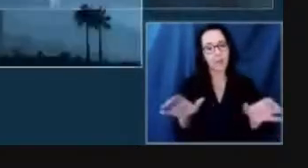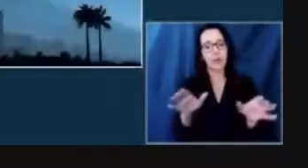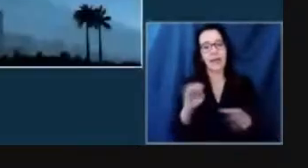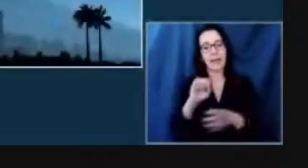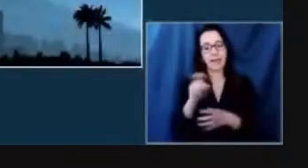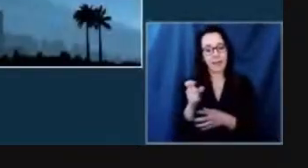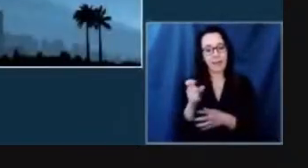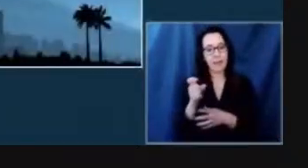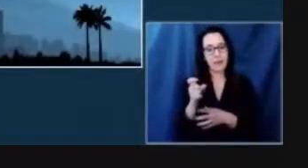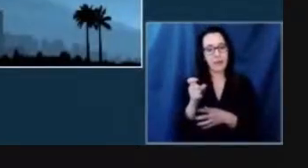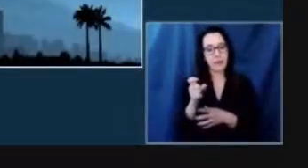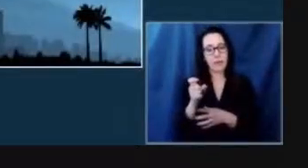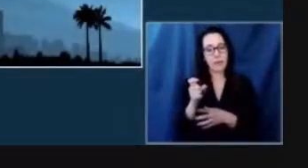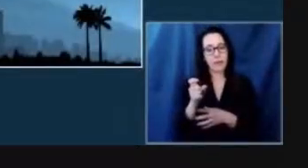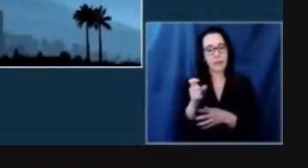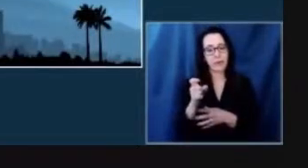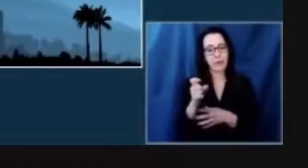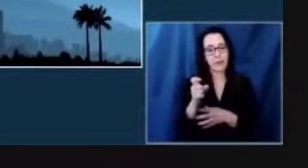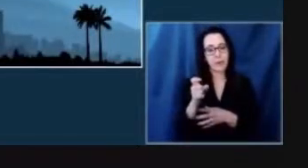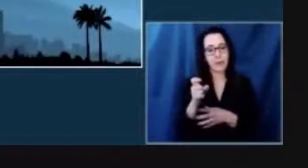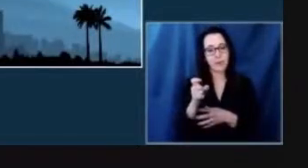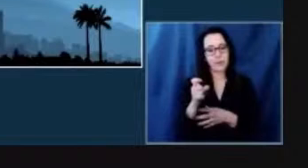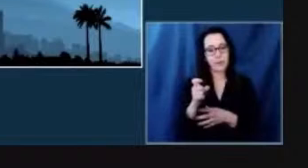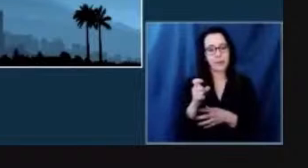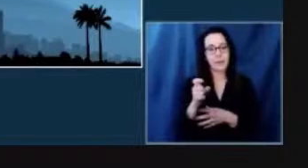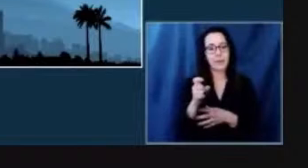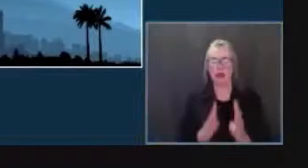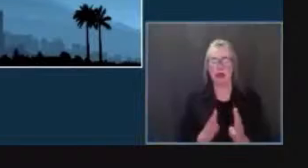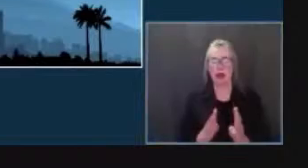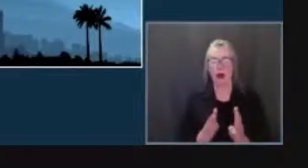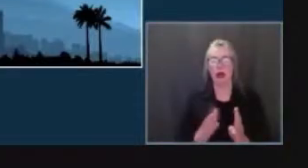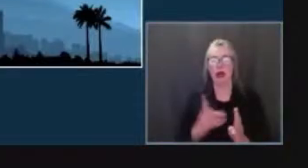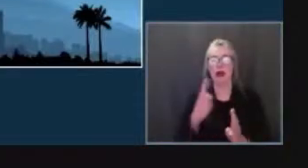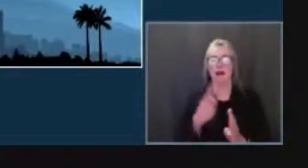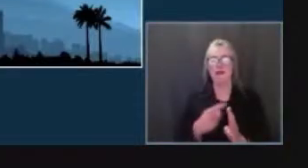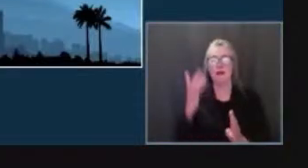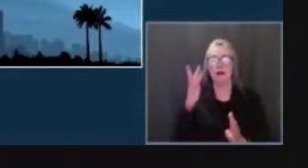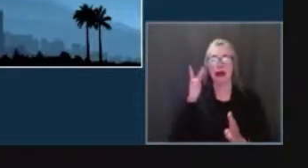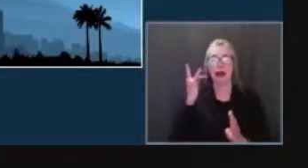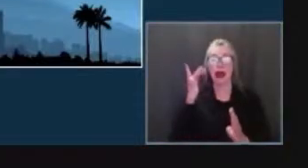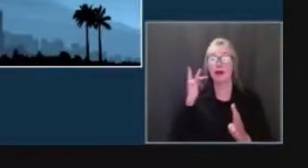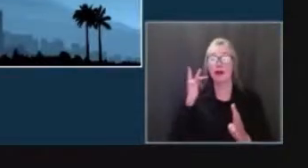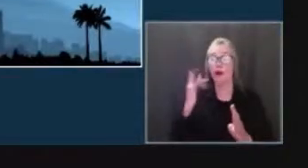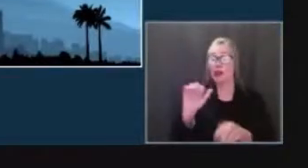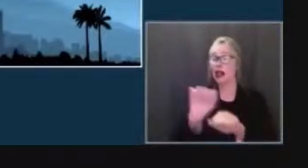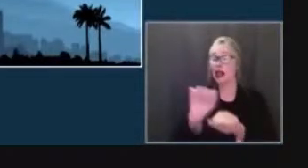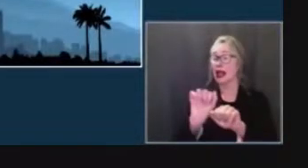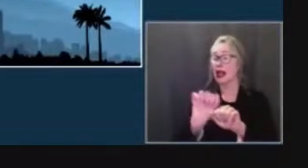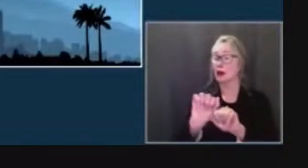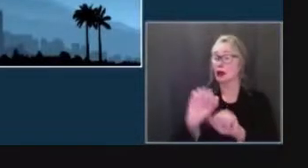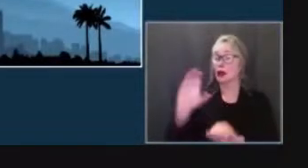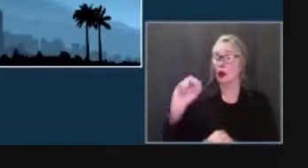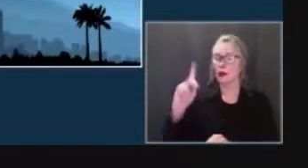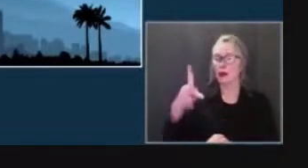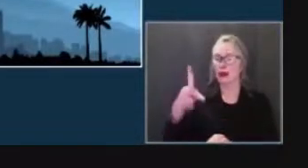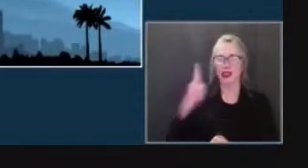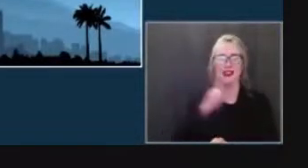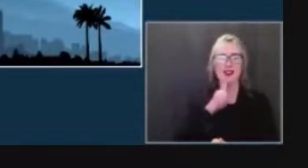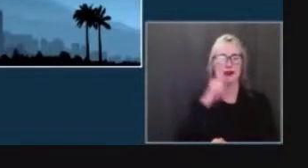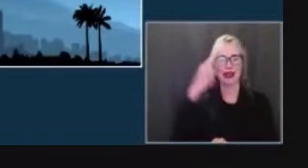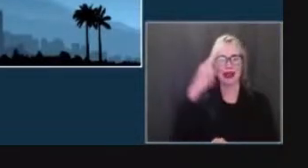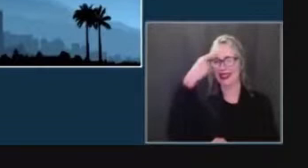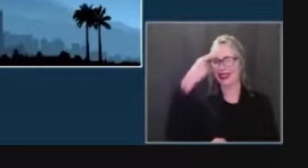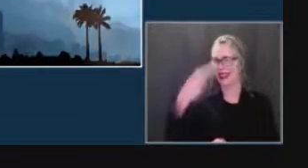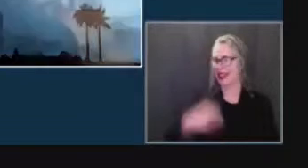Treasurer of the California Labor Federation, someone that I admire, a hero for so many of us, Art Pulaski.